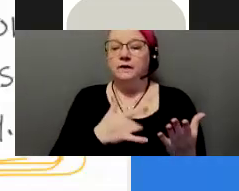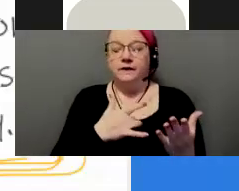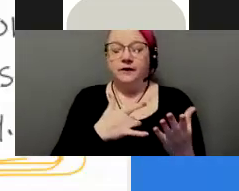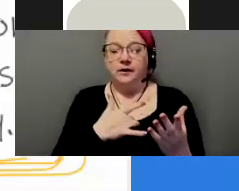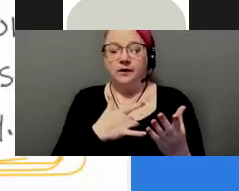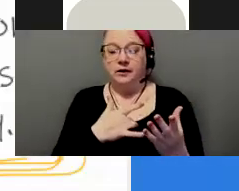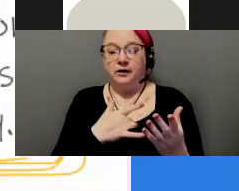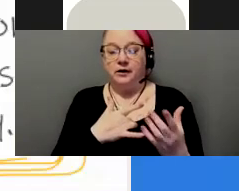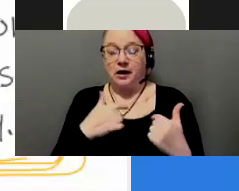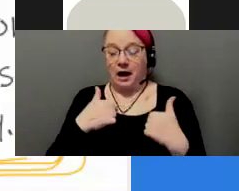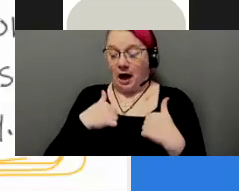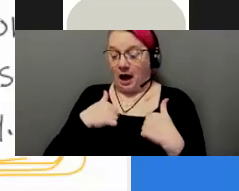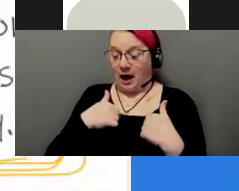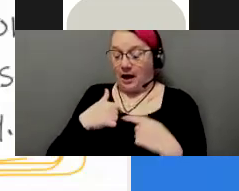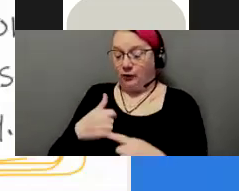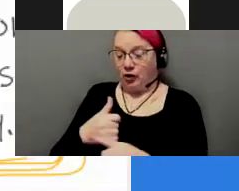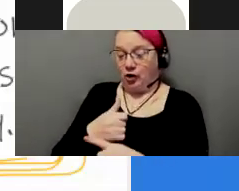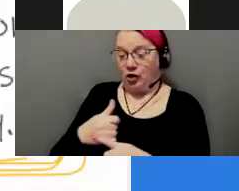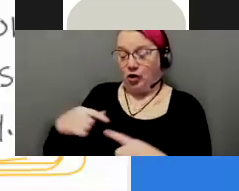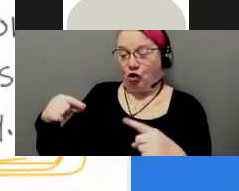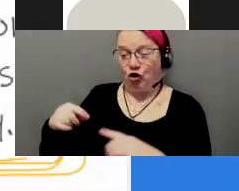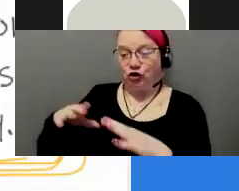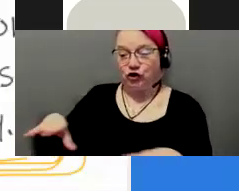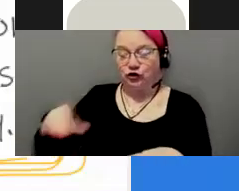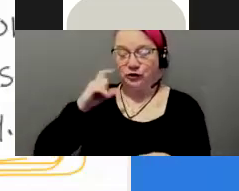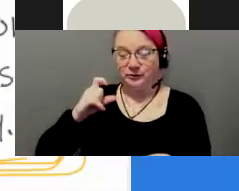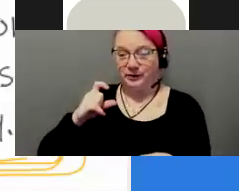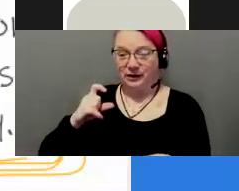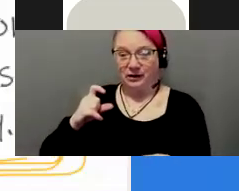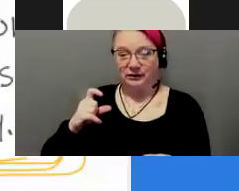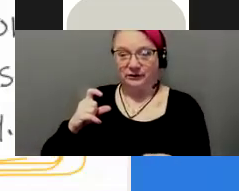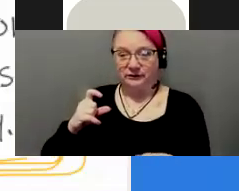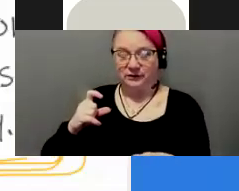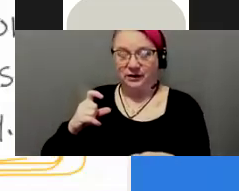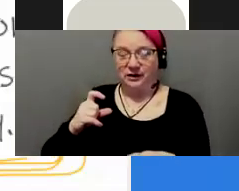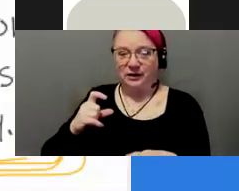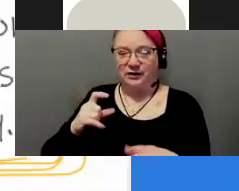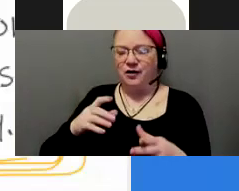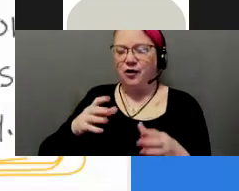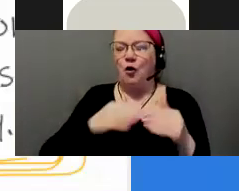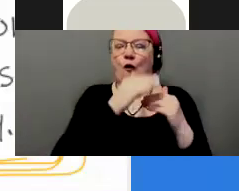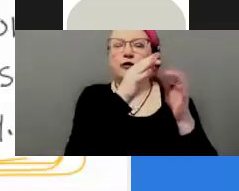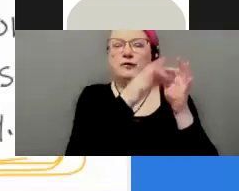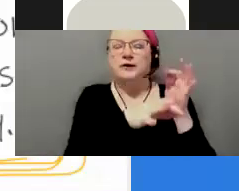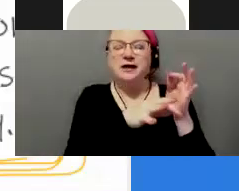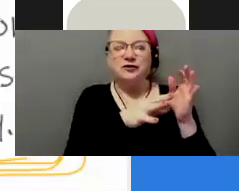children because of a common oversimplification of research on child sexual abuse perpetrators.